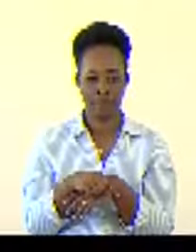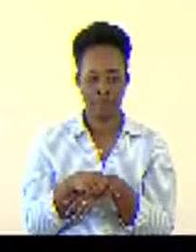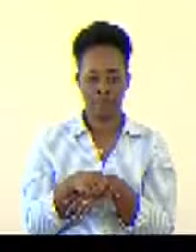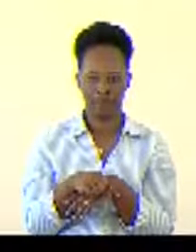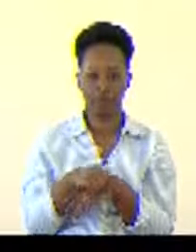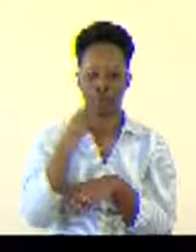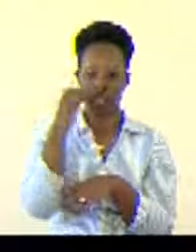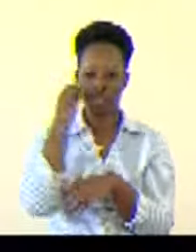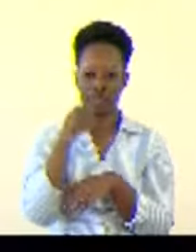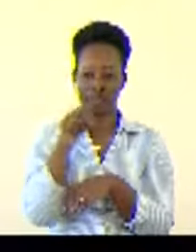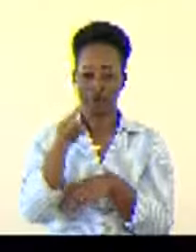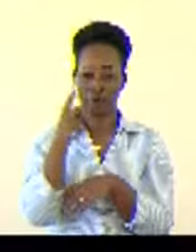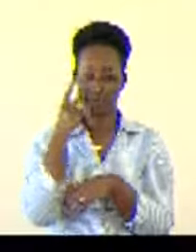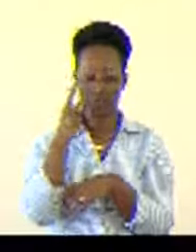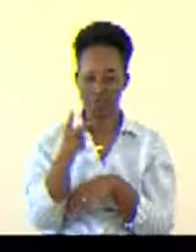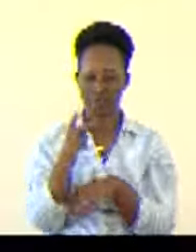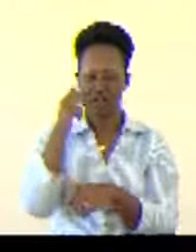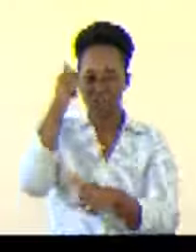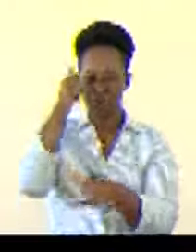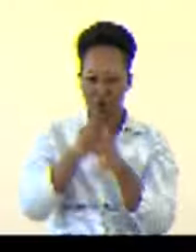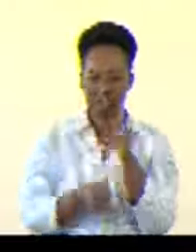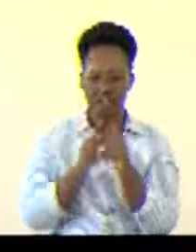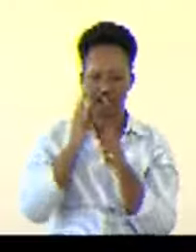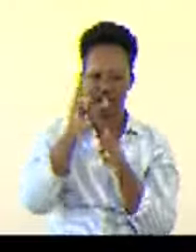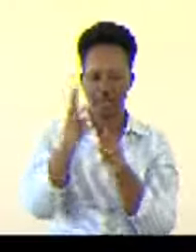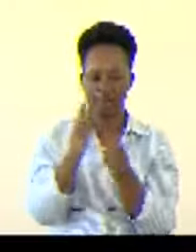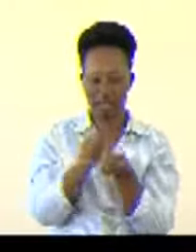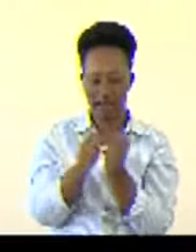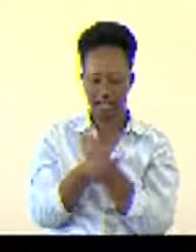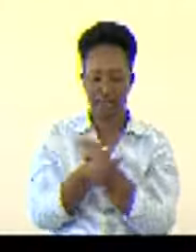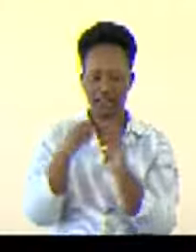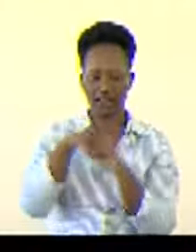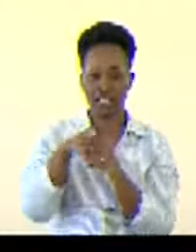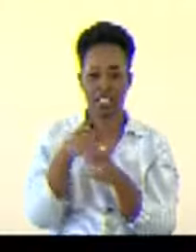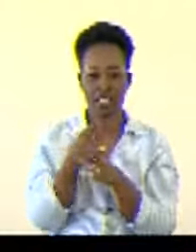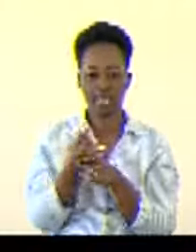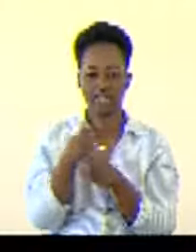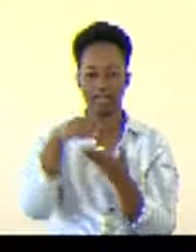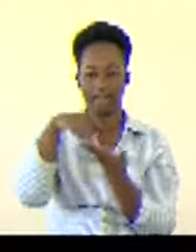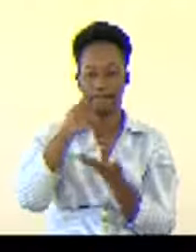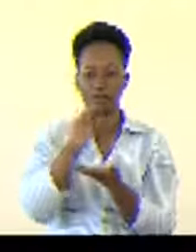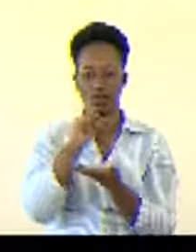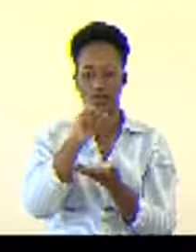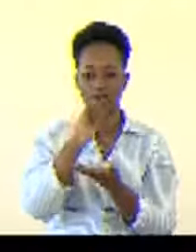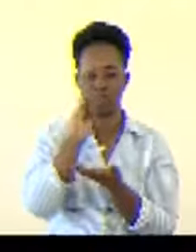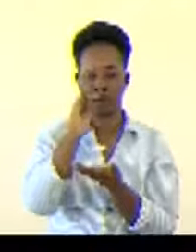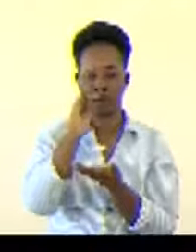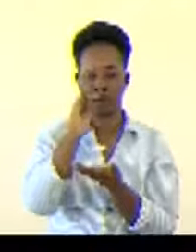So if you look at them, which one can be turned into cash? Most liquid resources of the business. In this case,